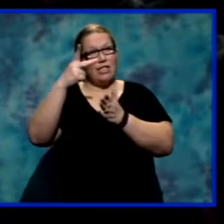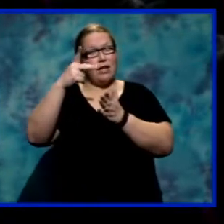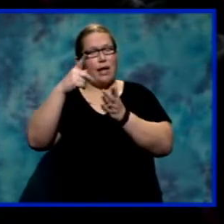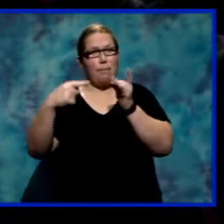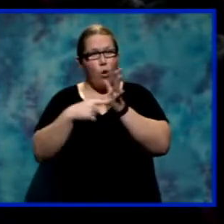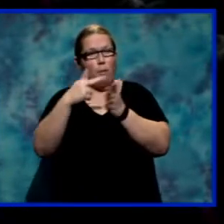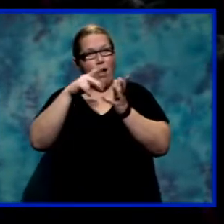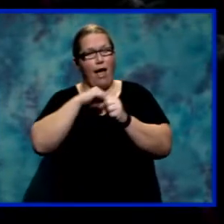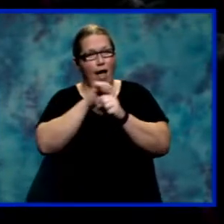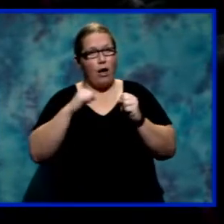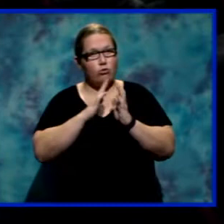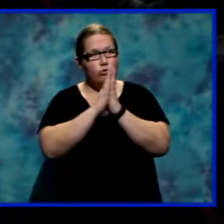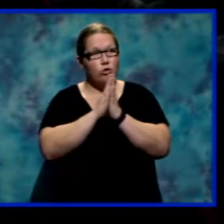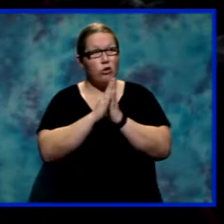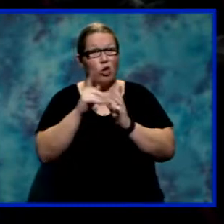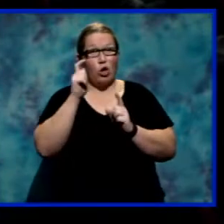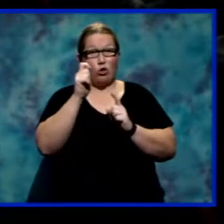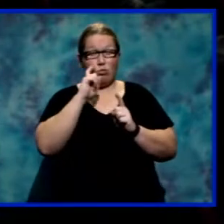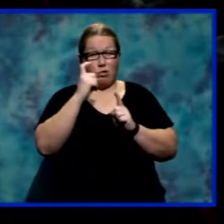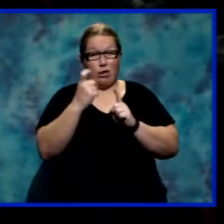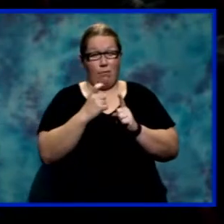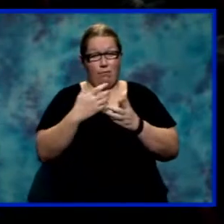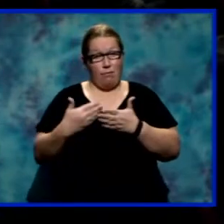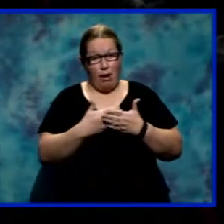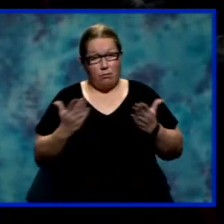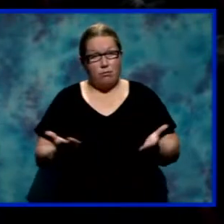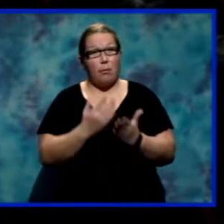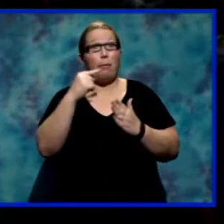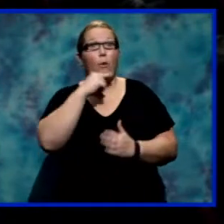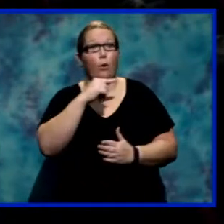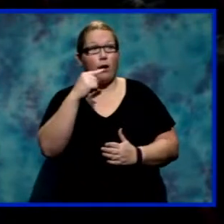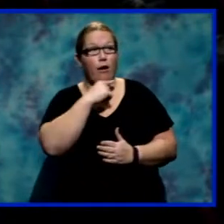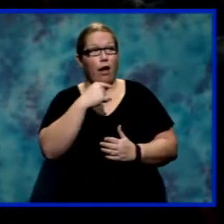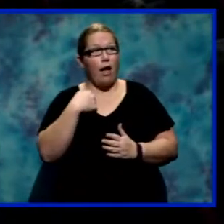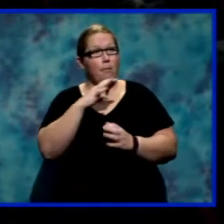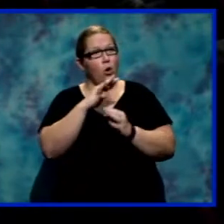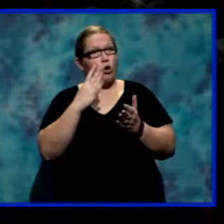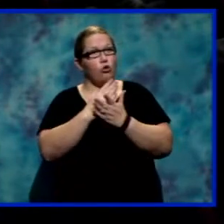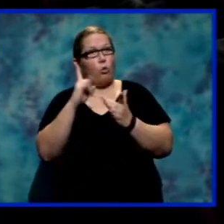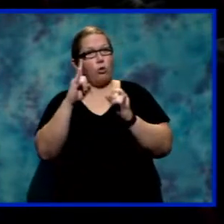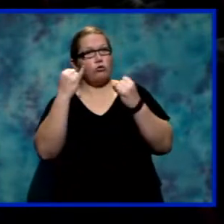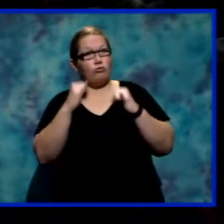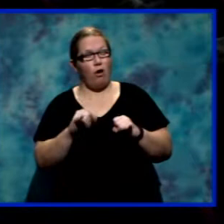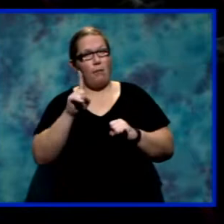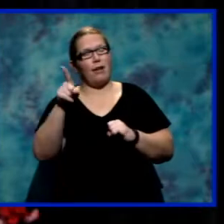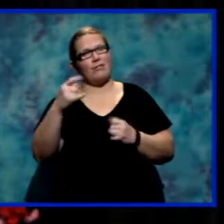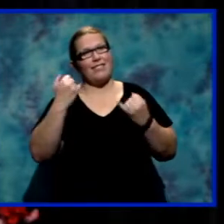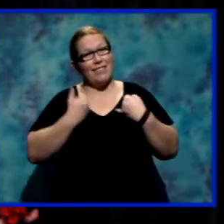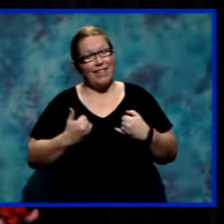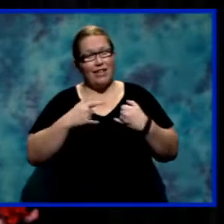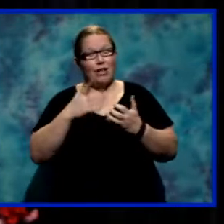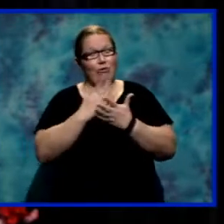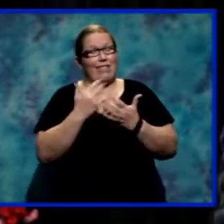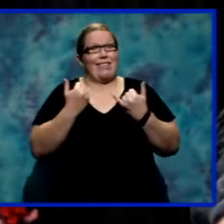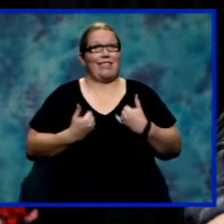church, and she's not far from having this little baby boy, and I'm not sure what's wrong, but she's sick, and really sick.